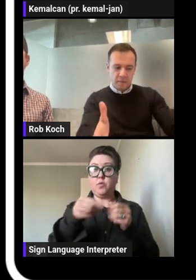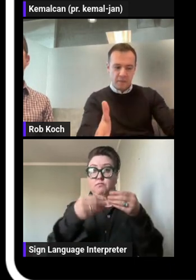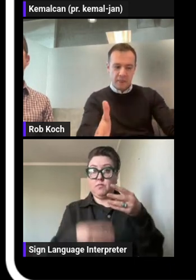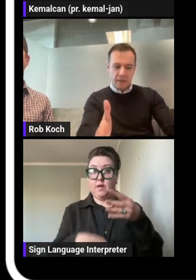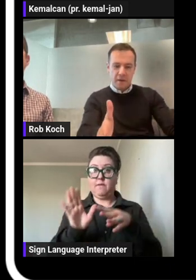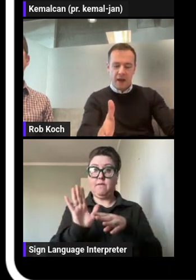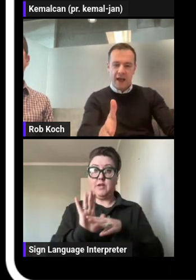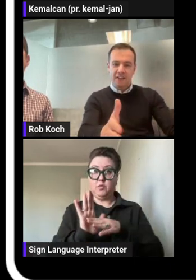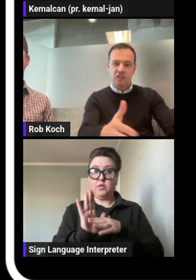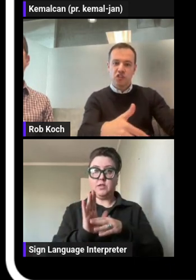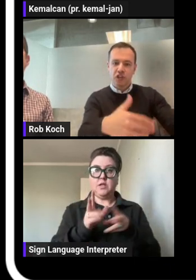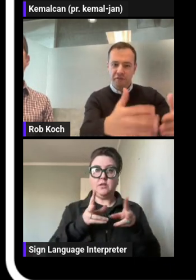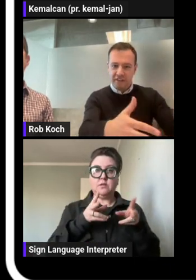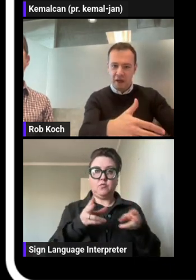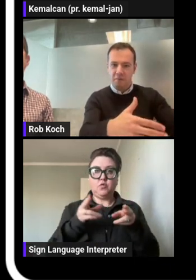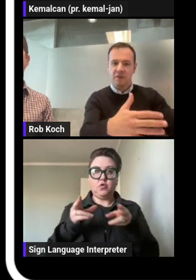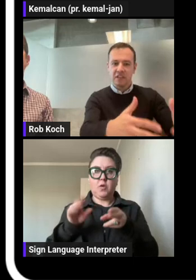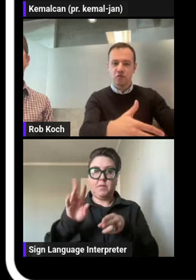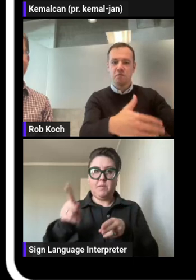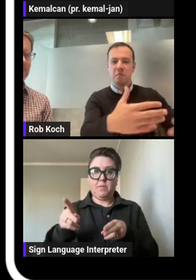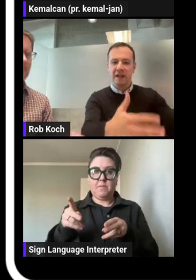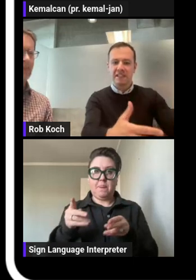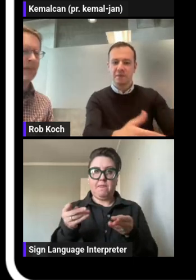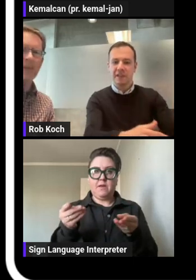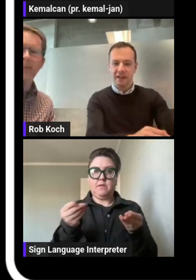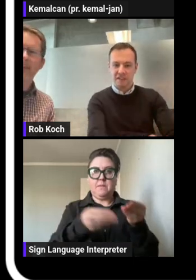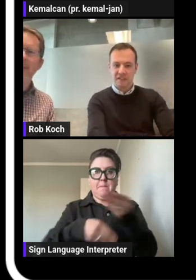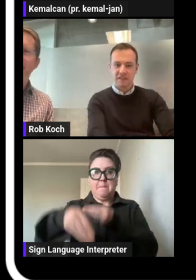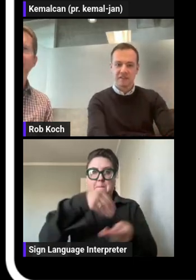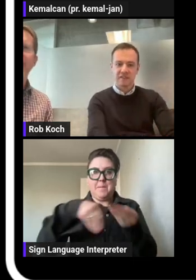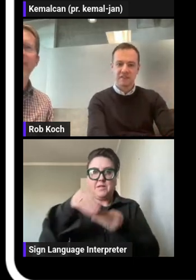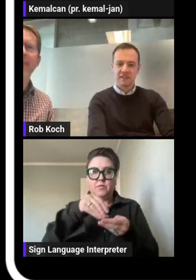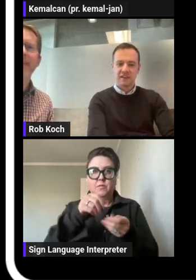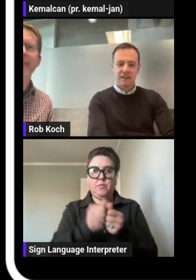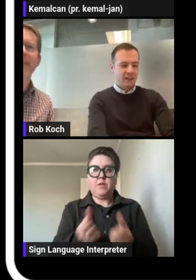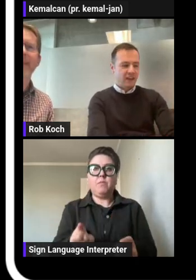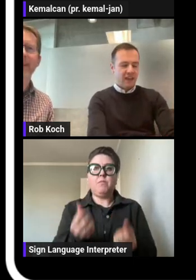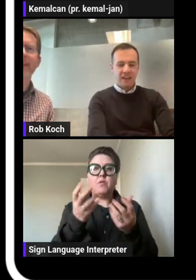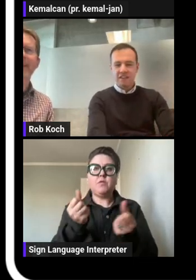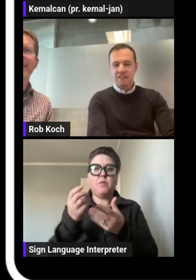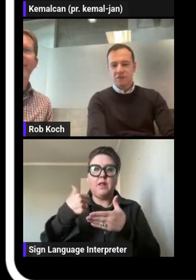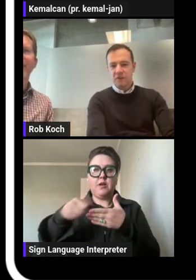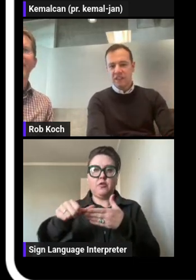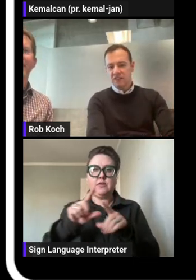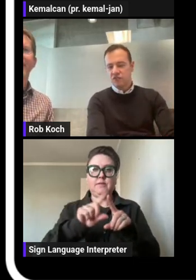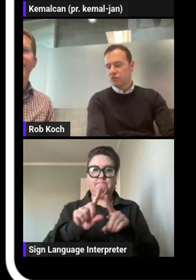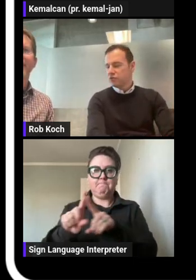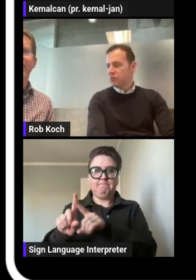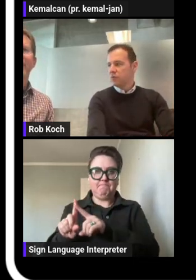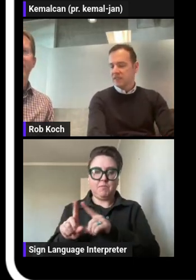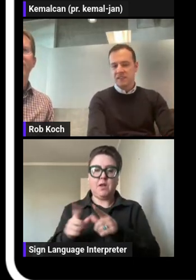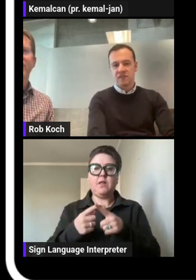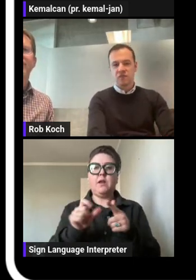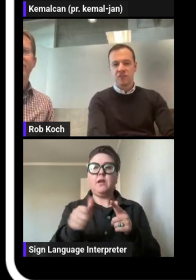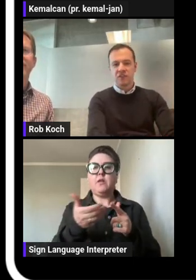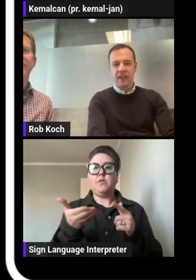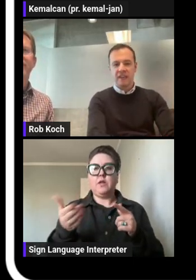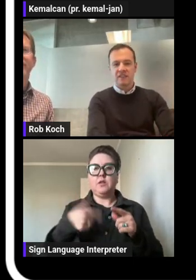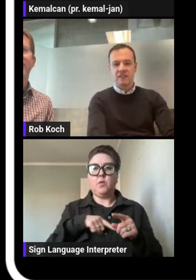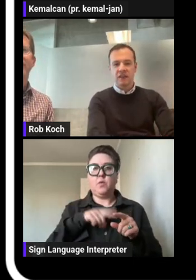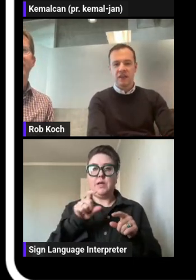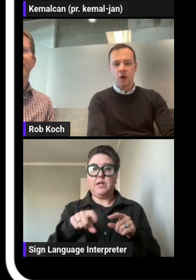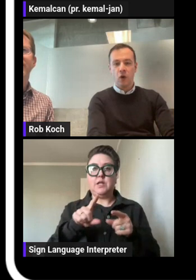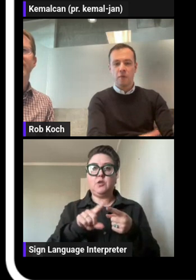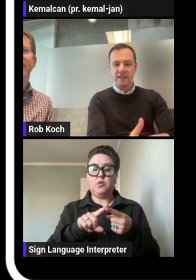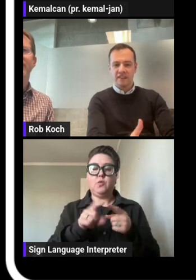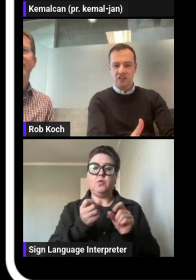them up and shuffled them into multiple letters. Another thing we needed to do was to